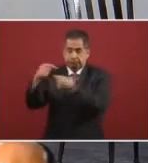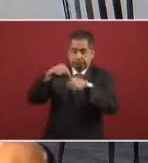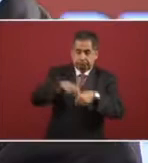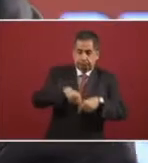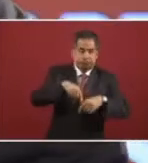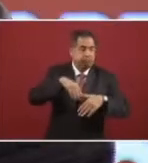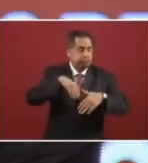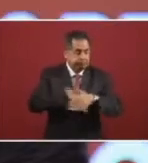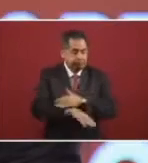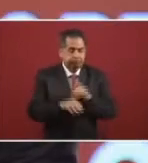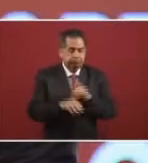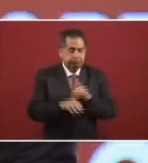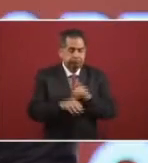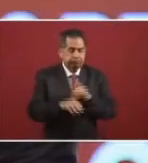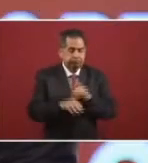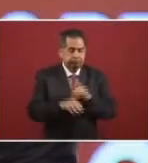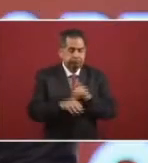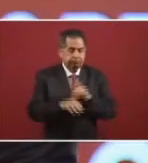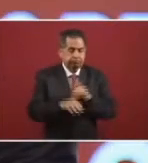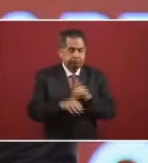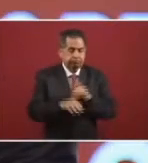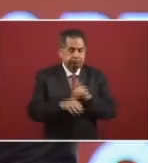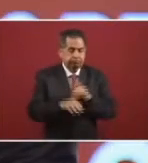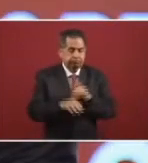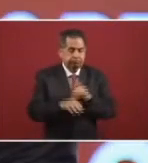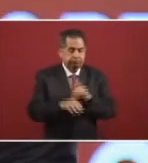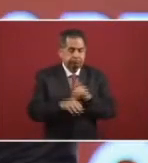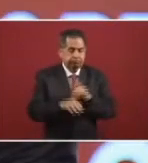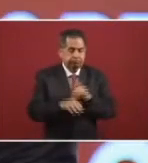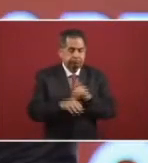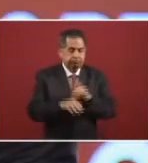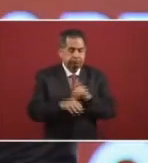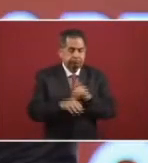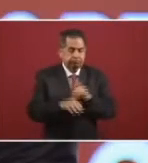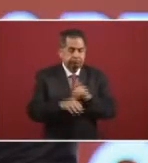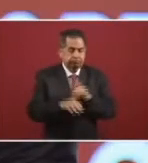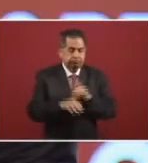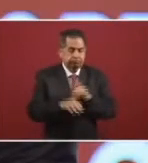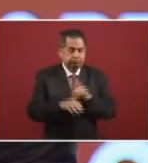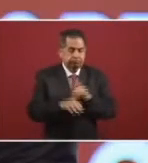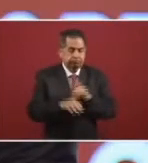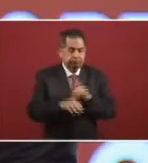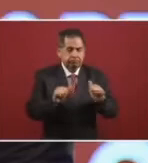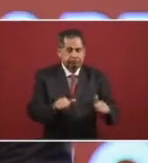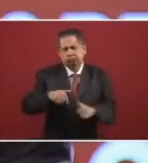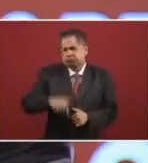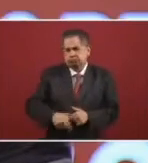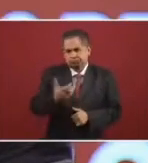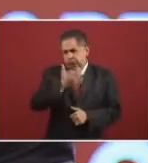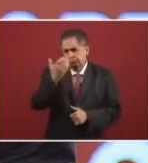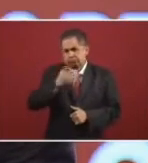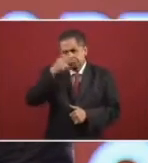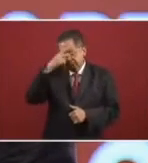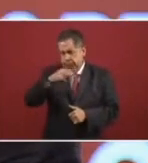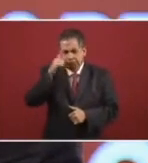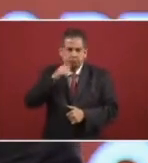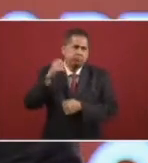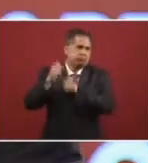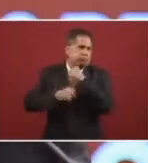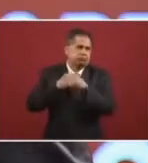diferentes circunstancias históricas, under very many different circumstances historically que